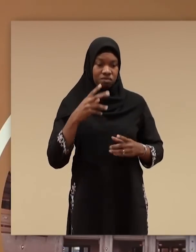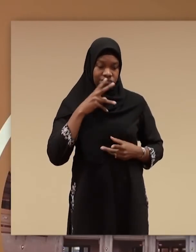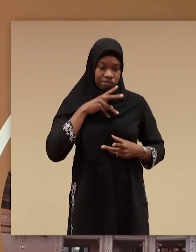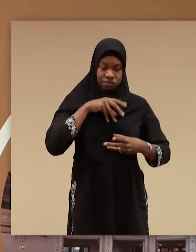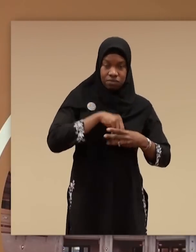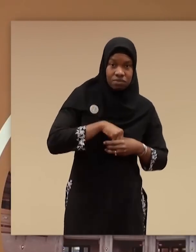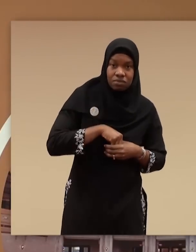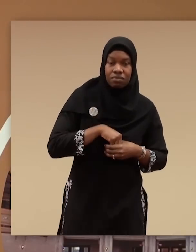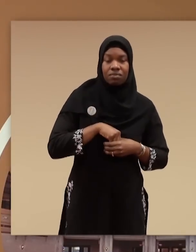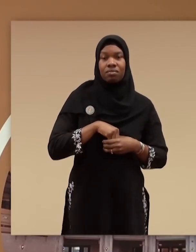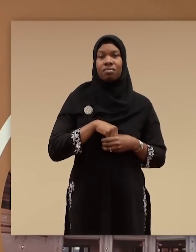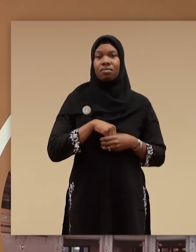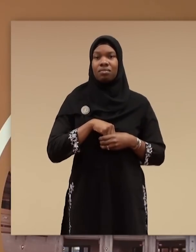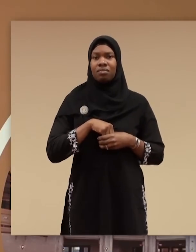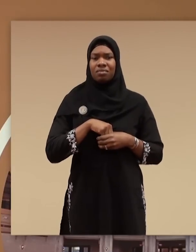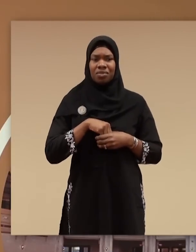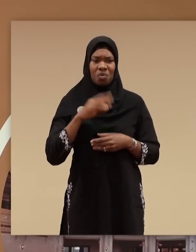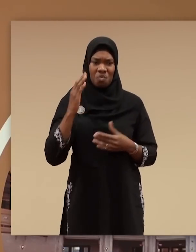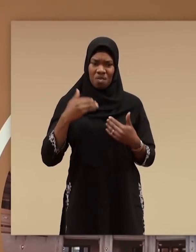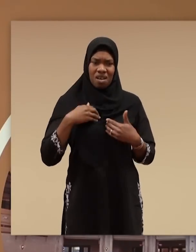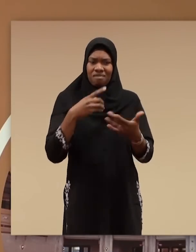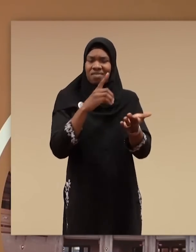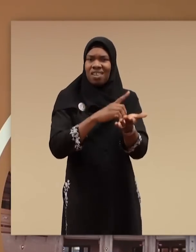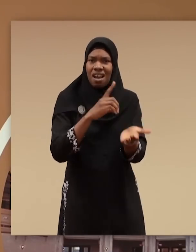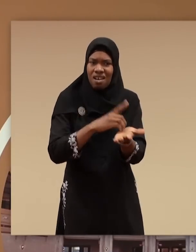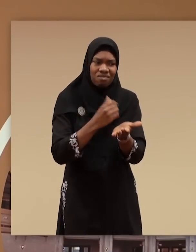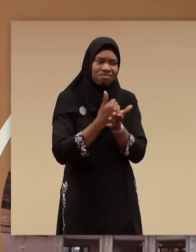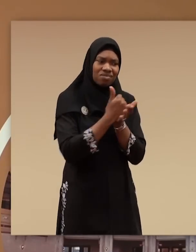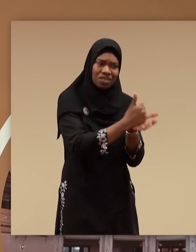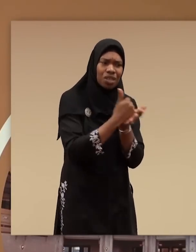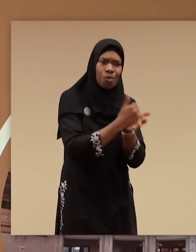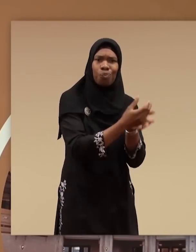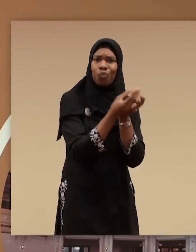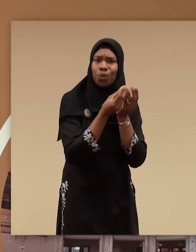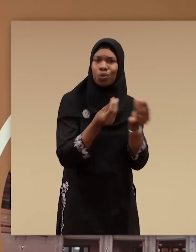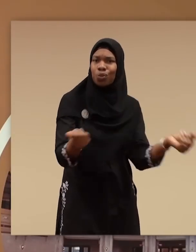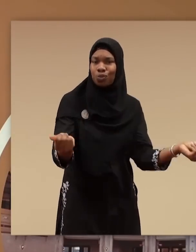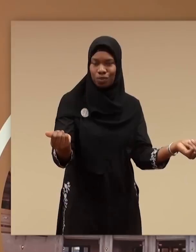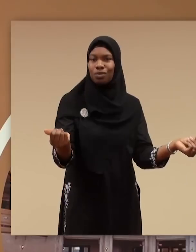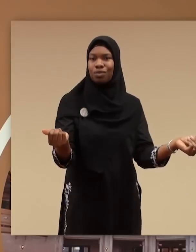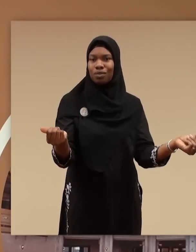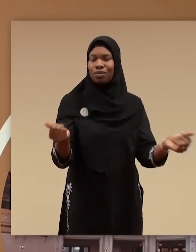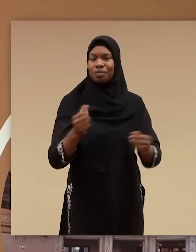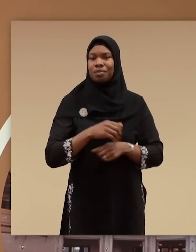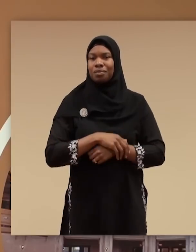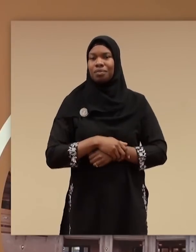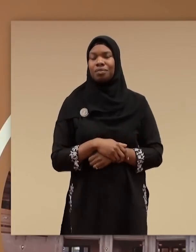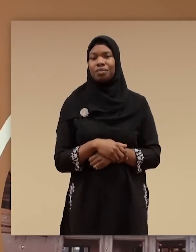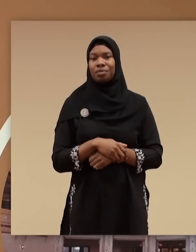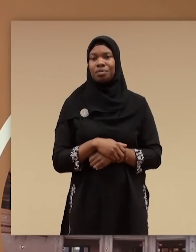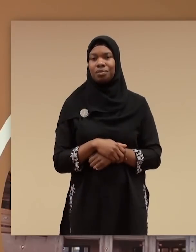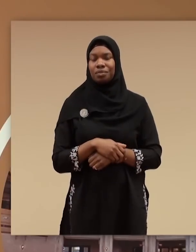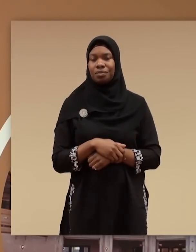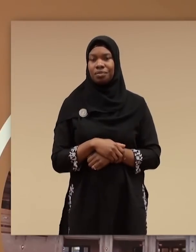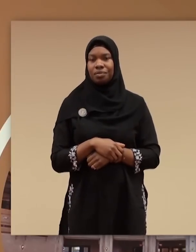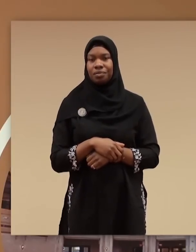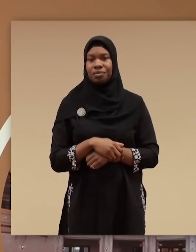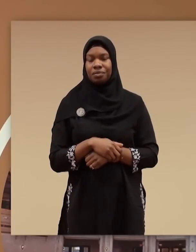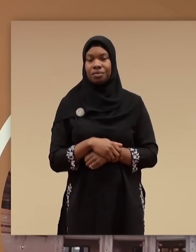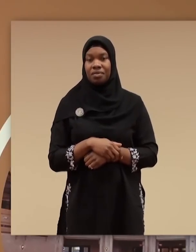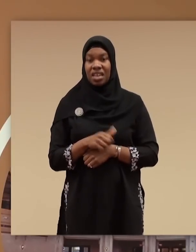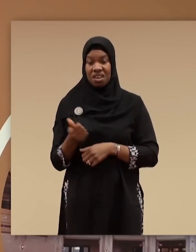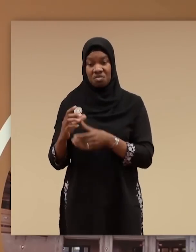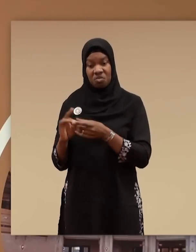world to cure you. And in another narration of